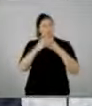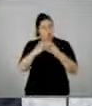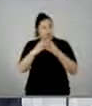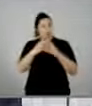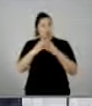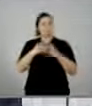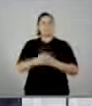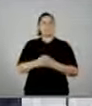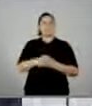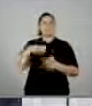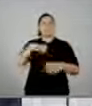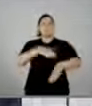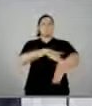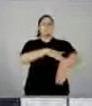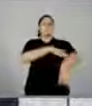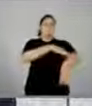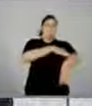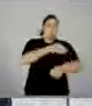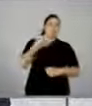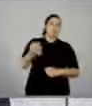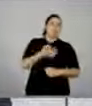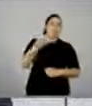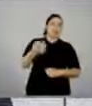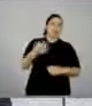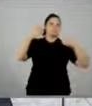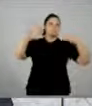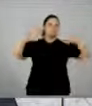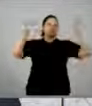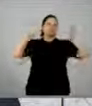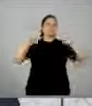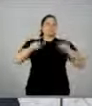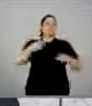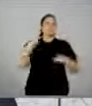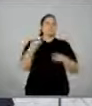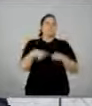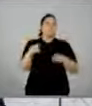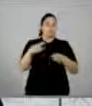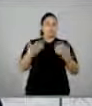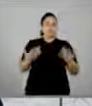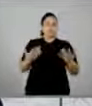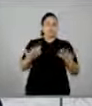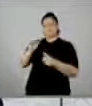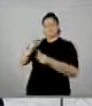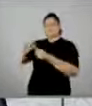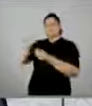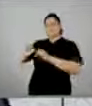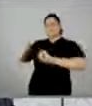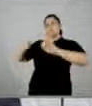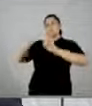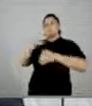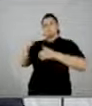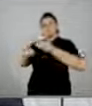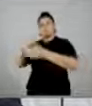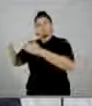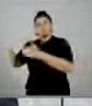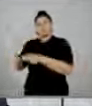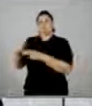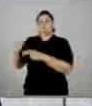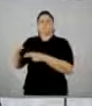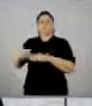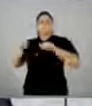approval process rather than going through the emergency approval process? I appreciate the question.